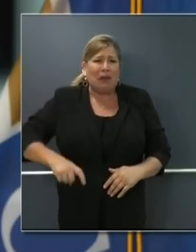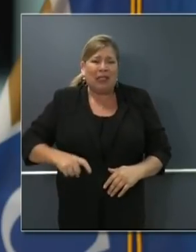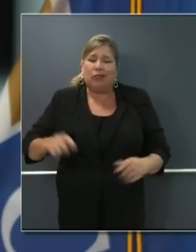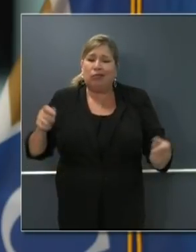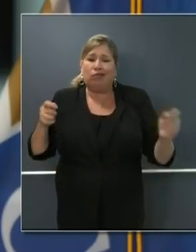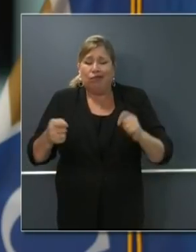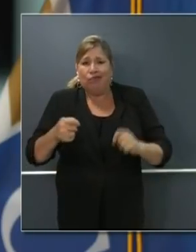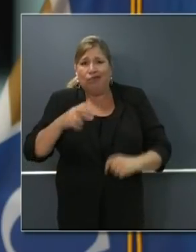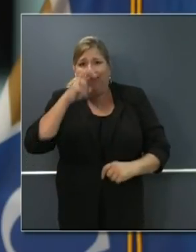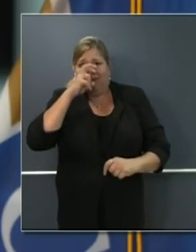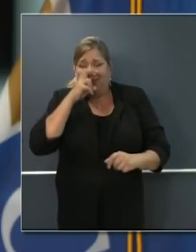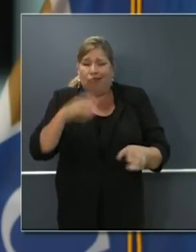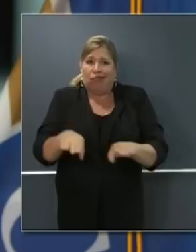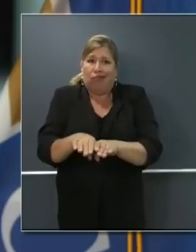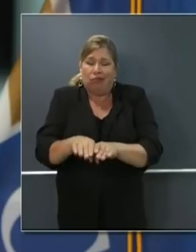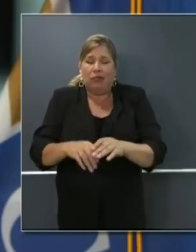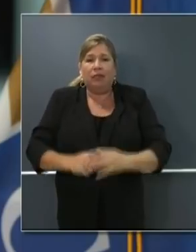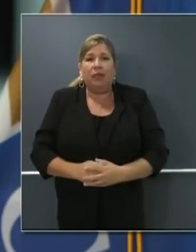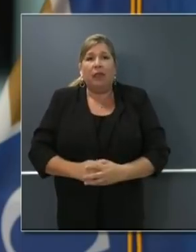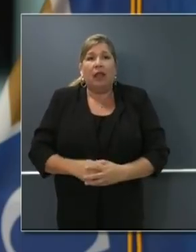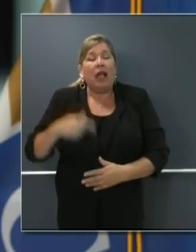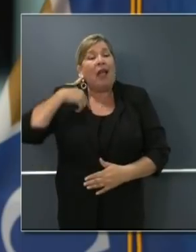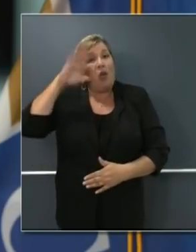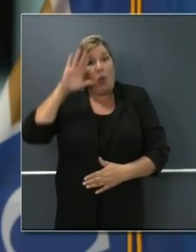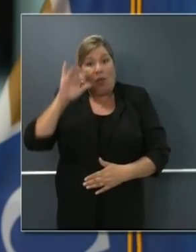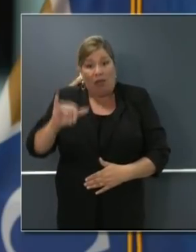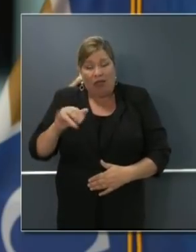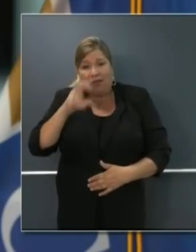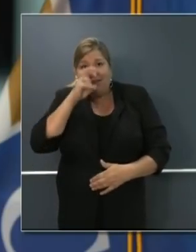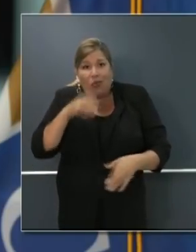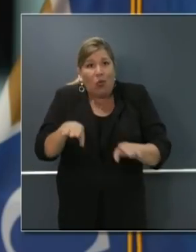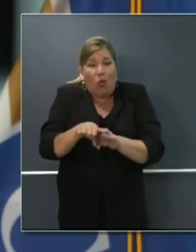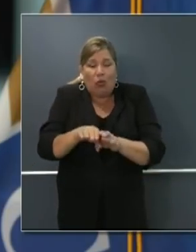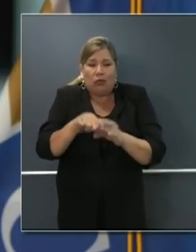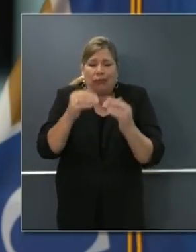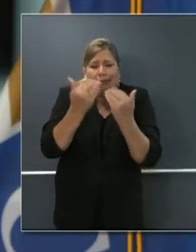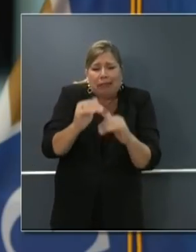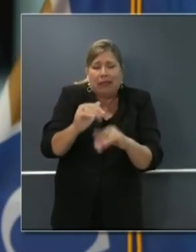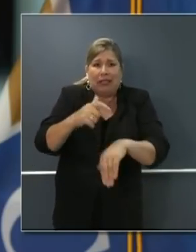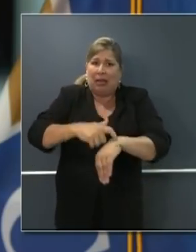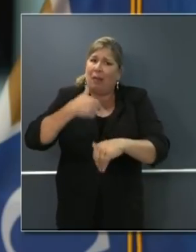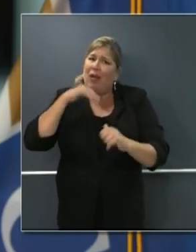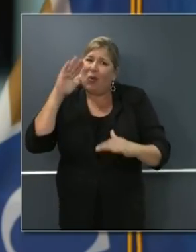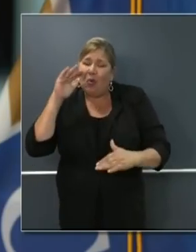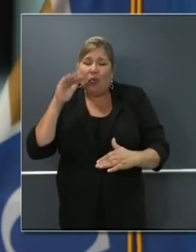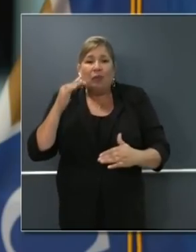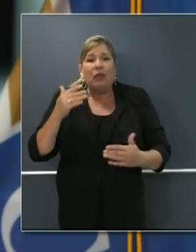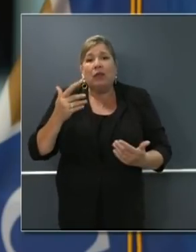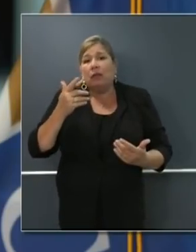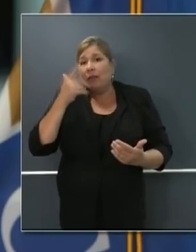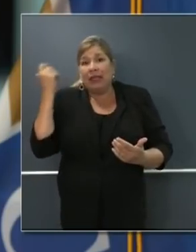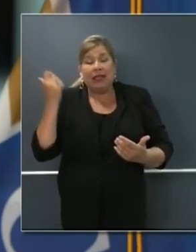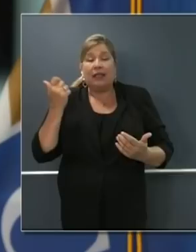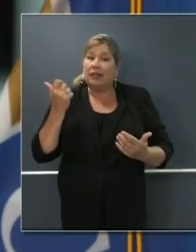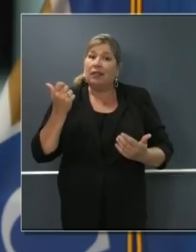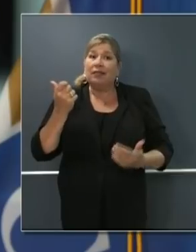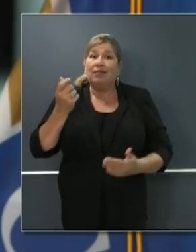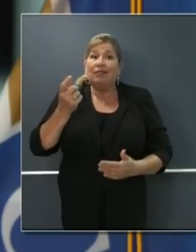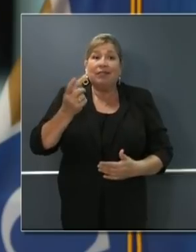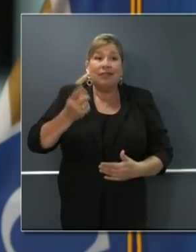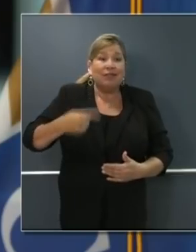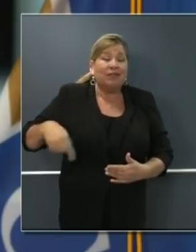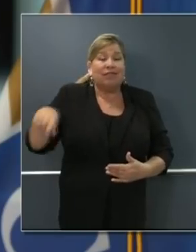so I hope it's a very short-term adjustment. Confident it will be, because the spirit that defines a moment